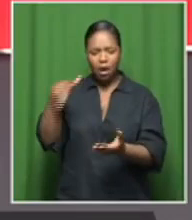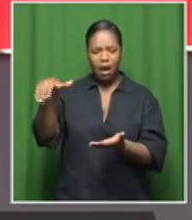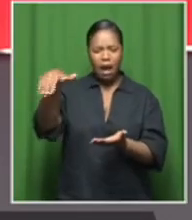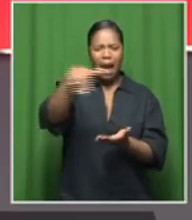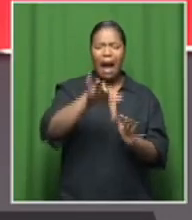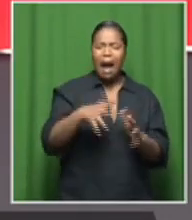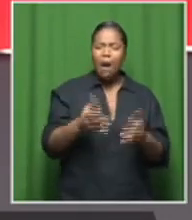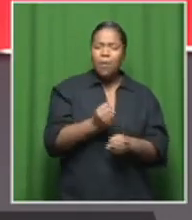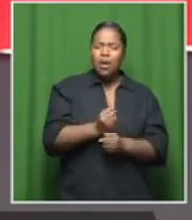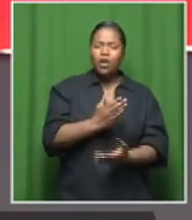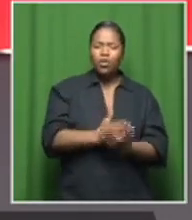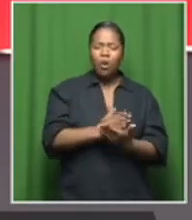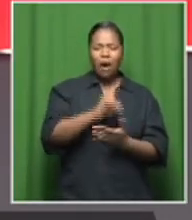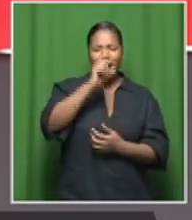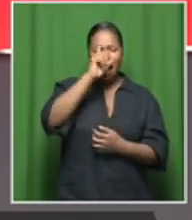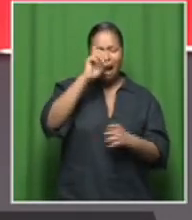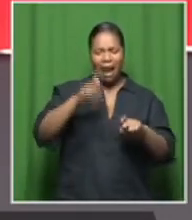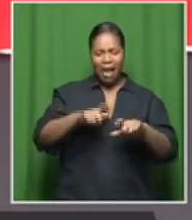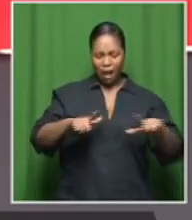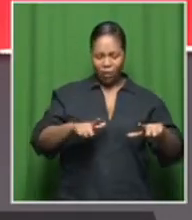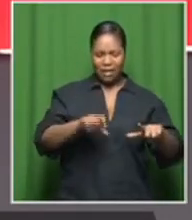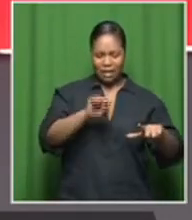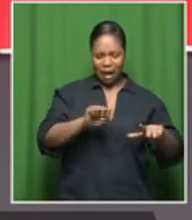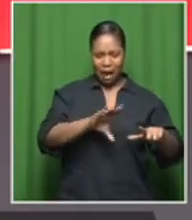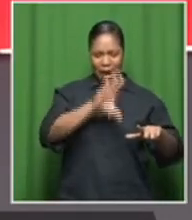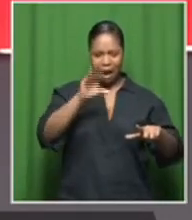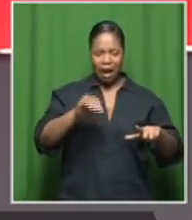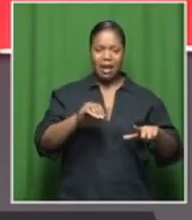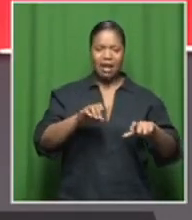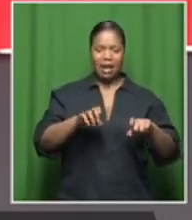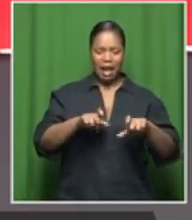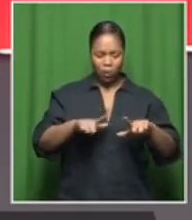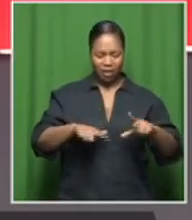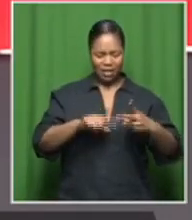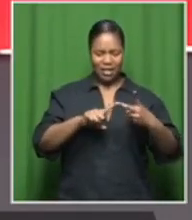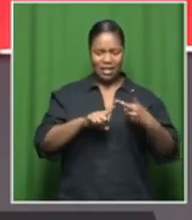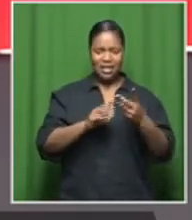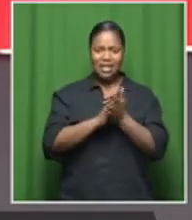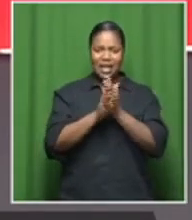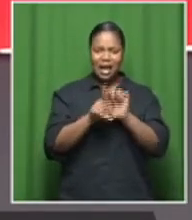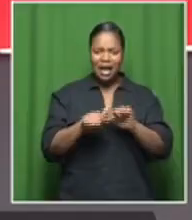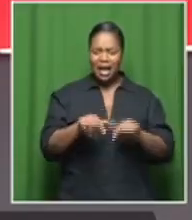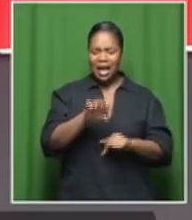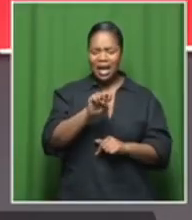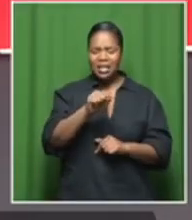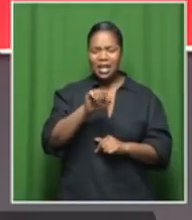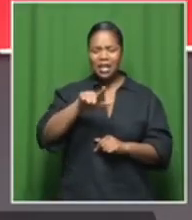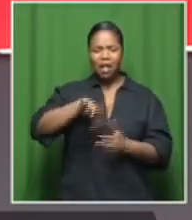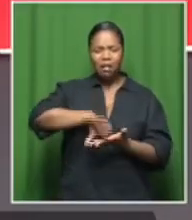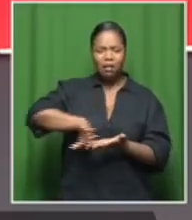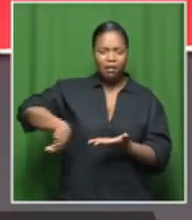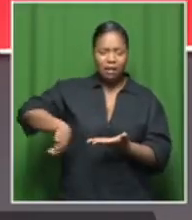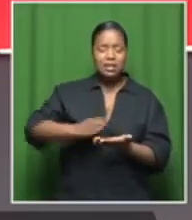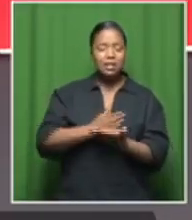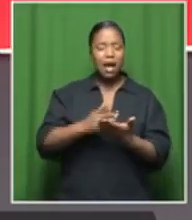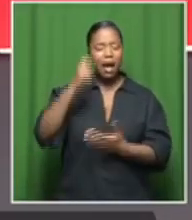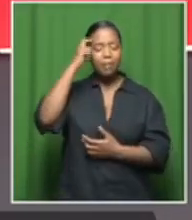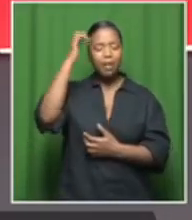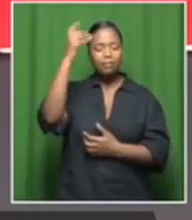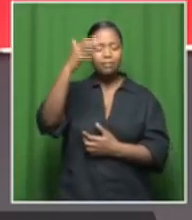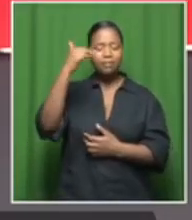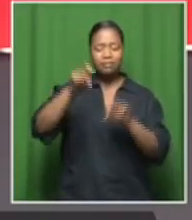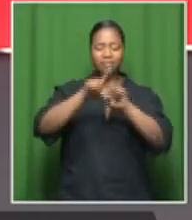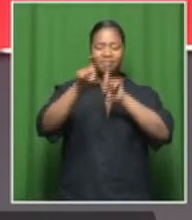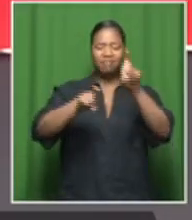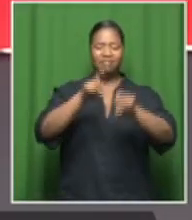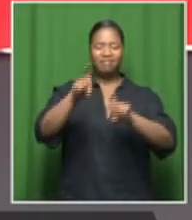language are also especially represented, or including sign language for that matter, and that they're not left behind? These are some of the questions we're going to be chatting this